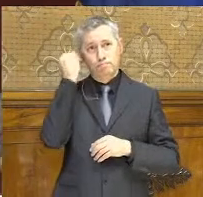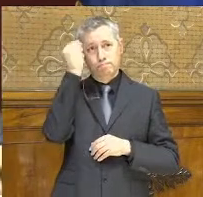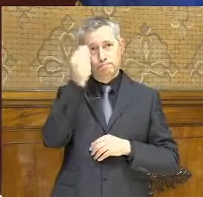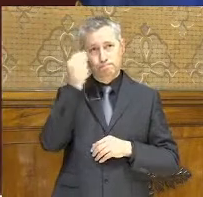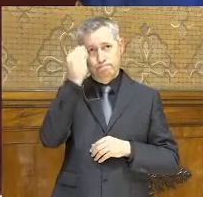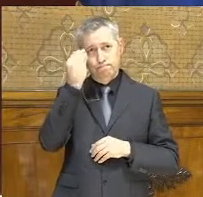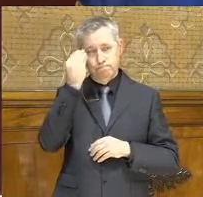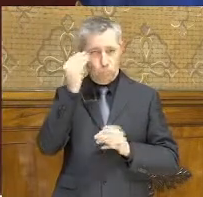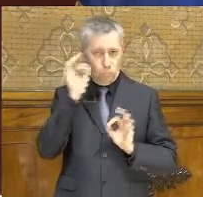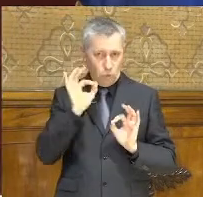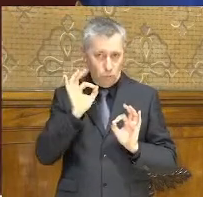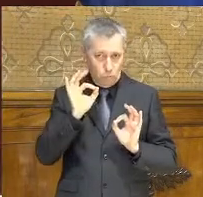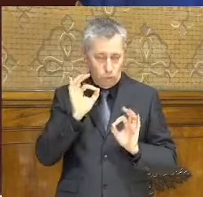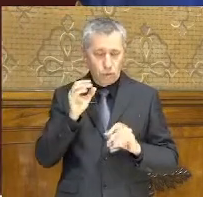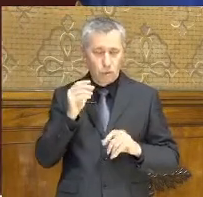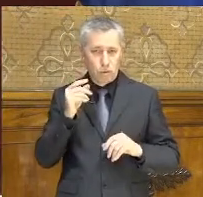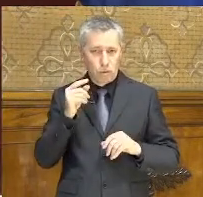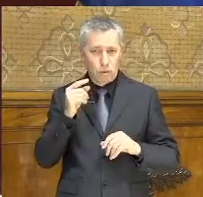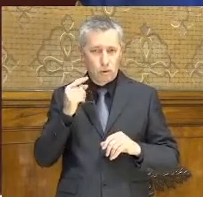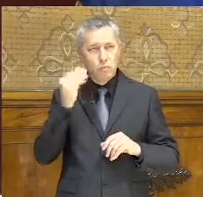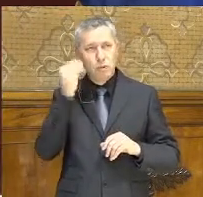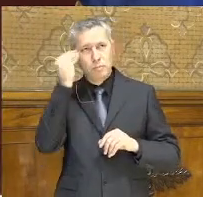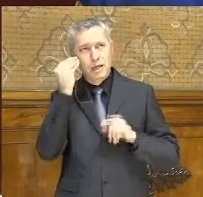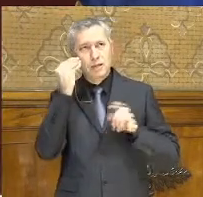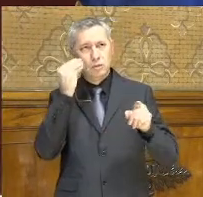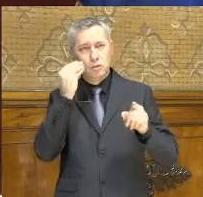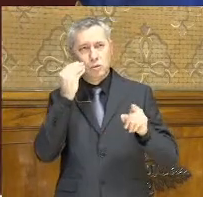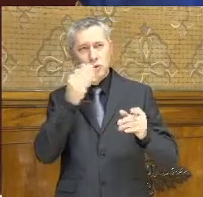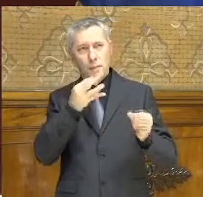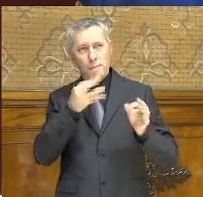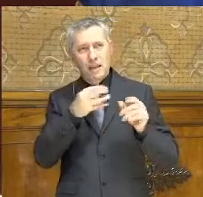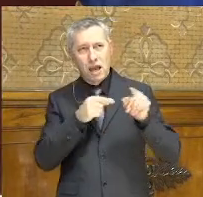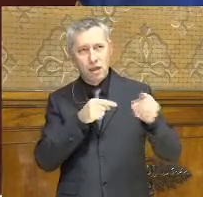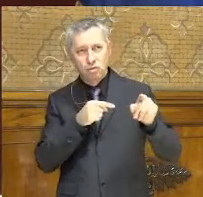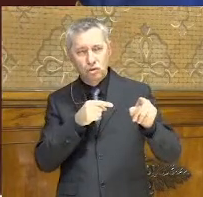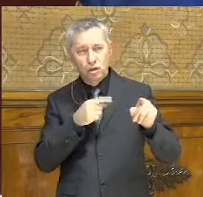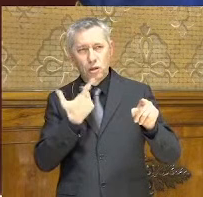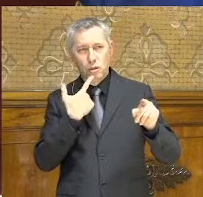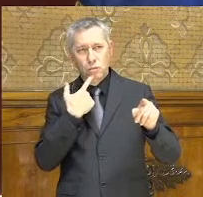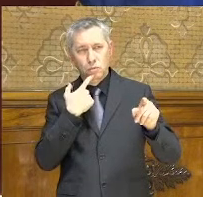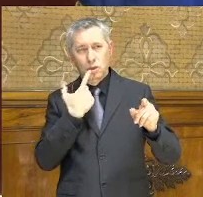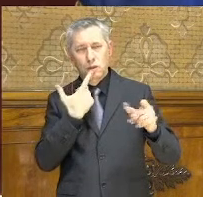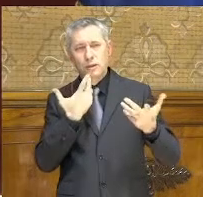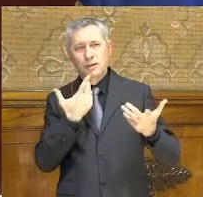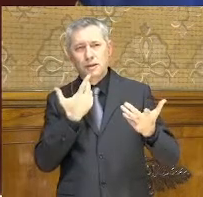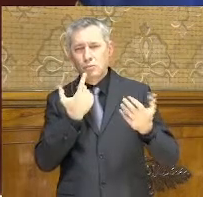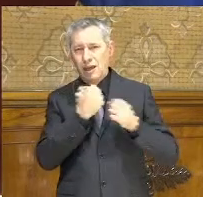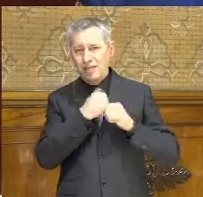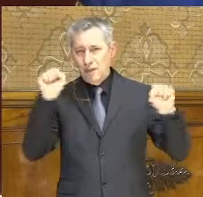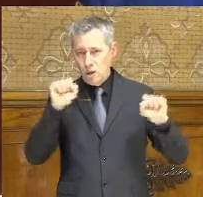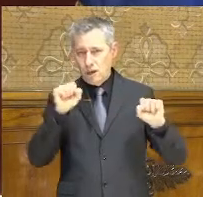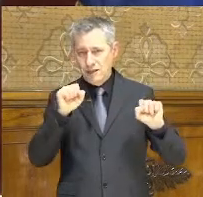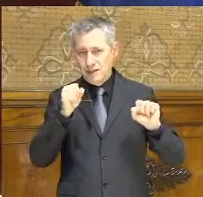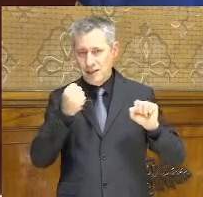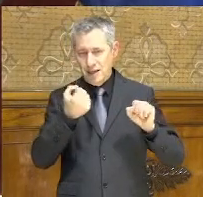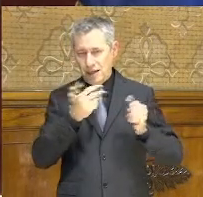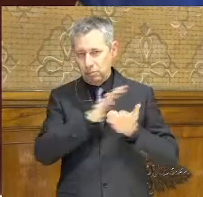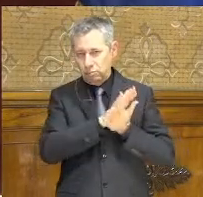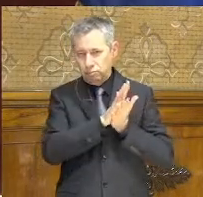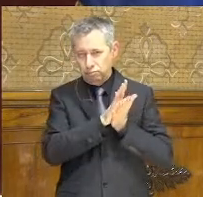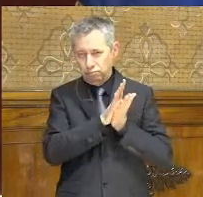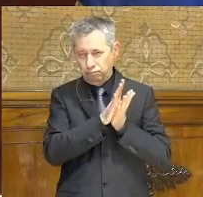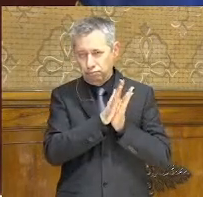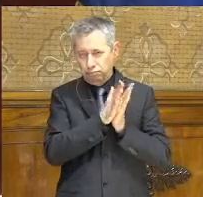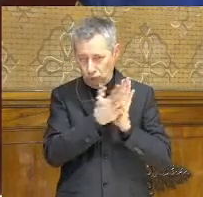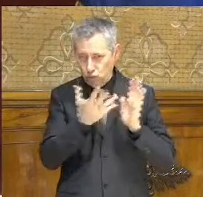the threats of the anti-democratic threats that exist within democracy, when we